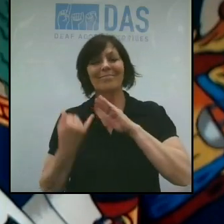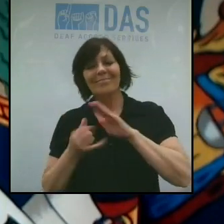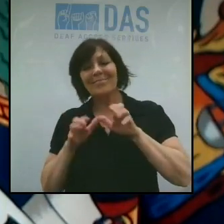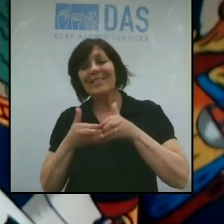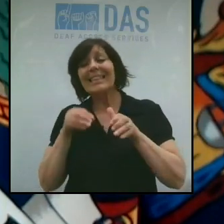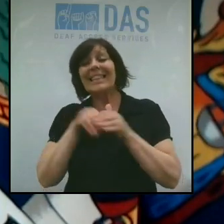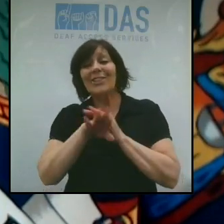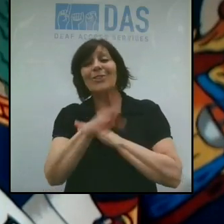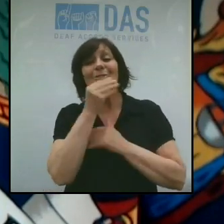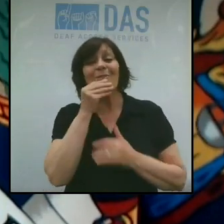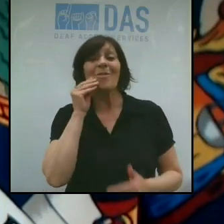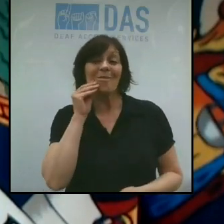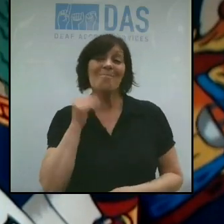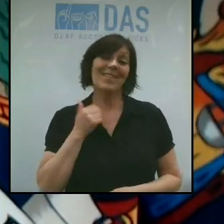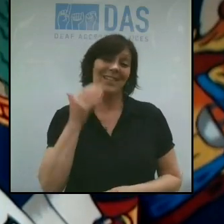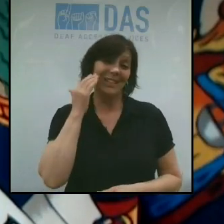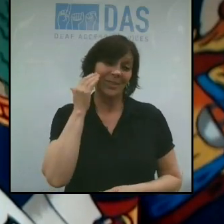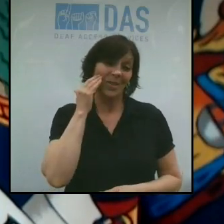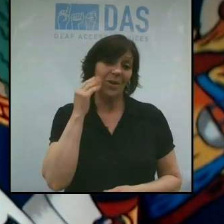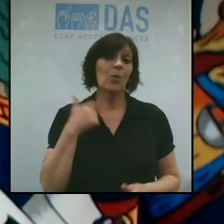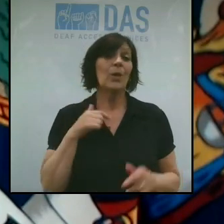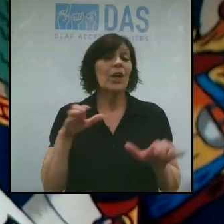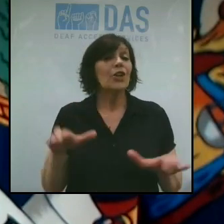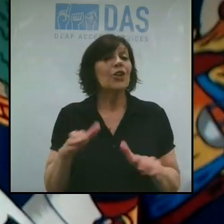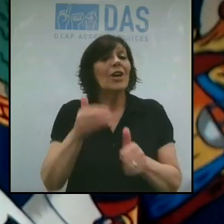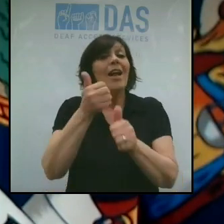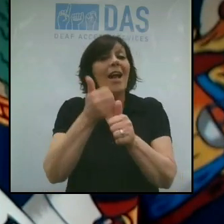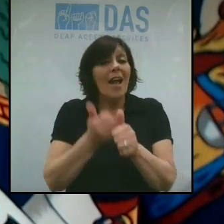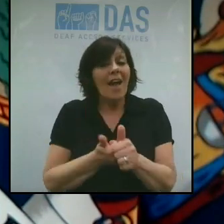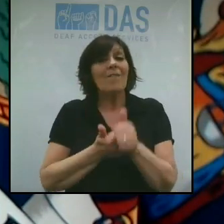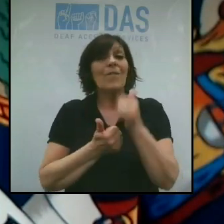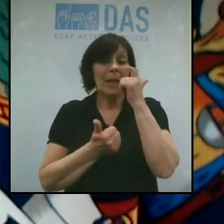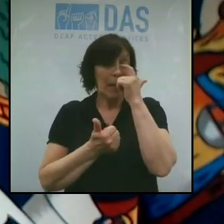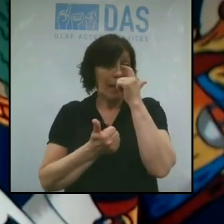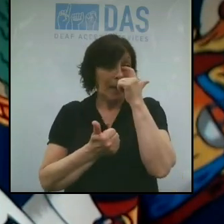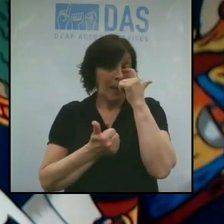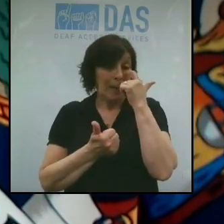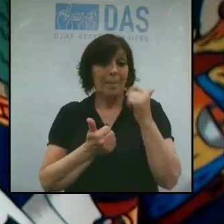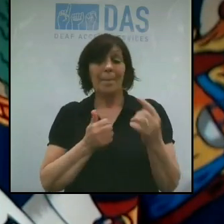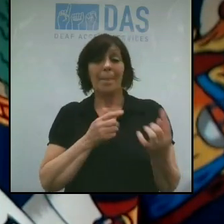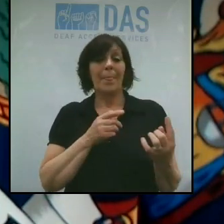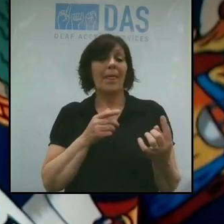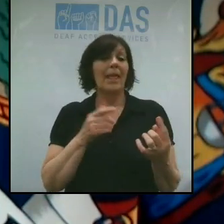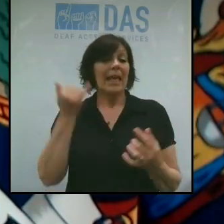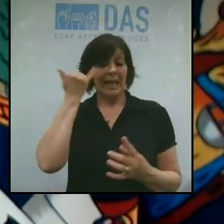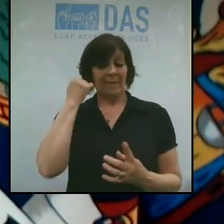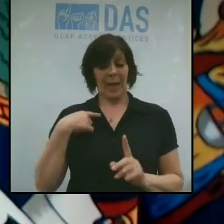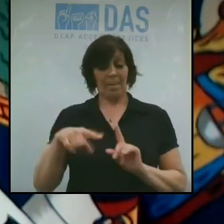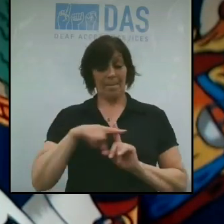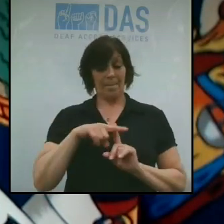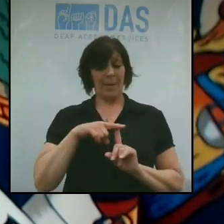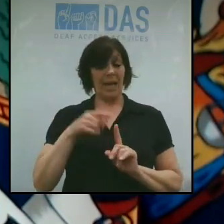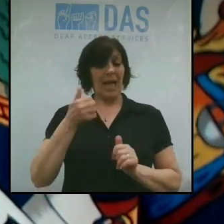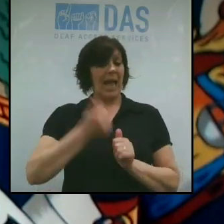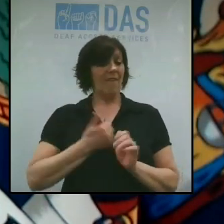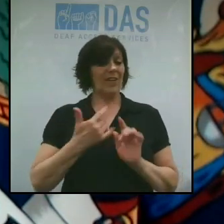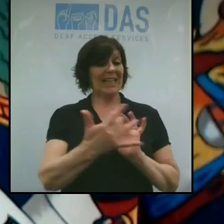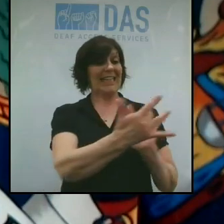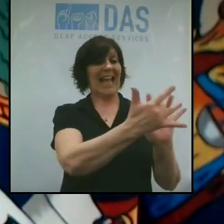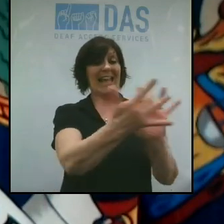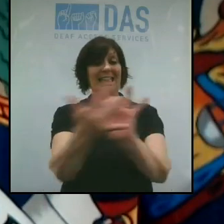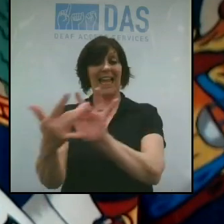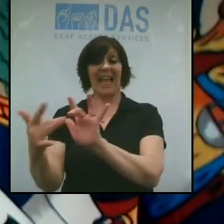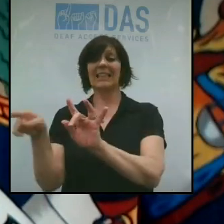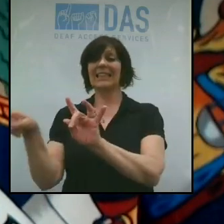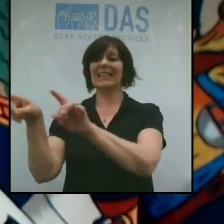own home. And we also encourage all household contacts to get a test to make sure that they're not infected.